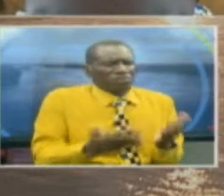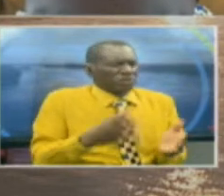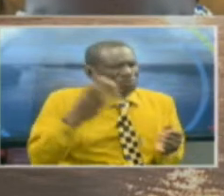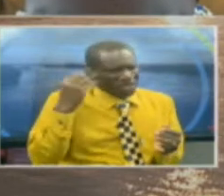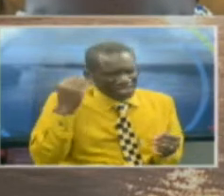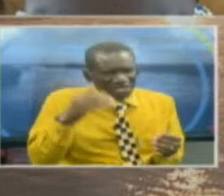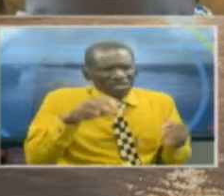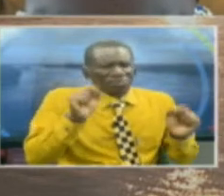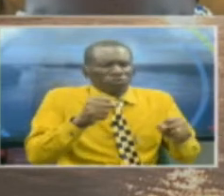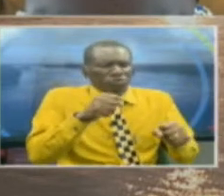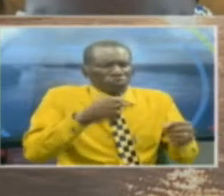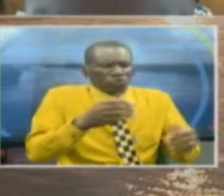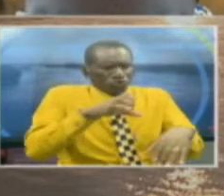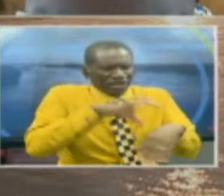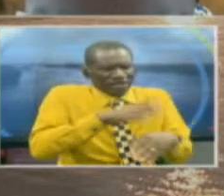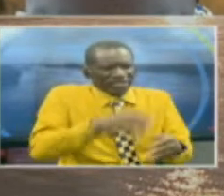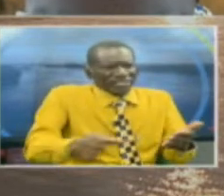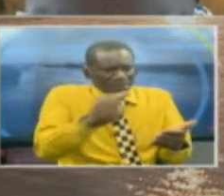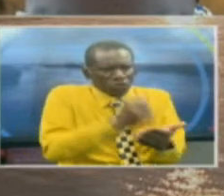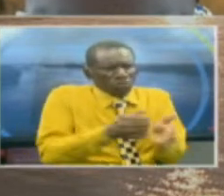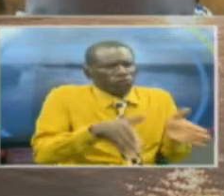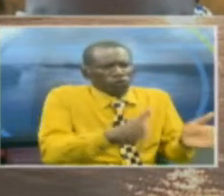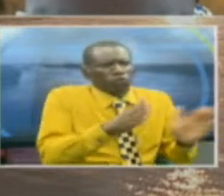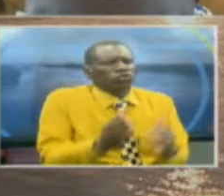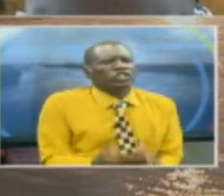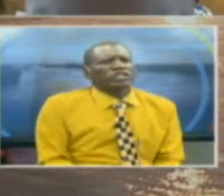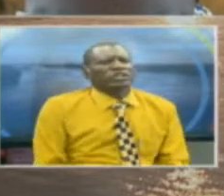better opportunities?